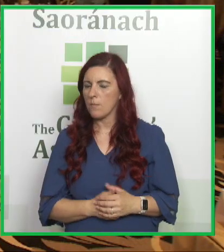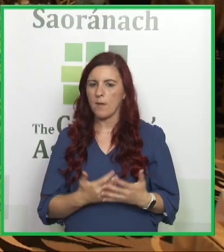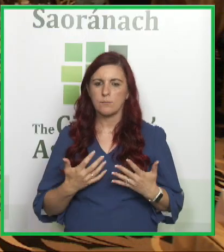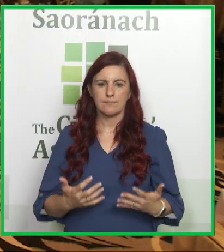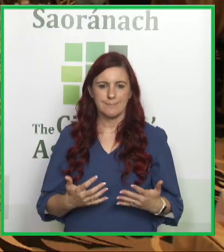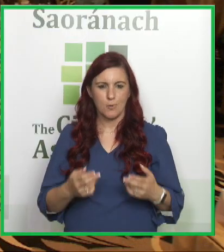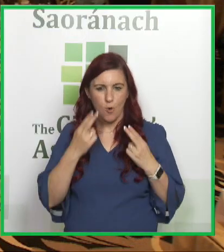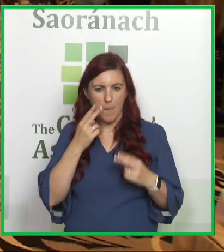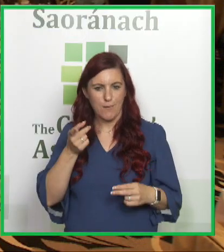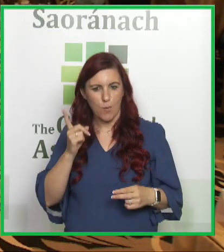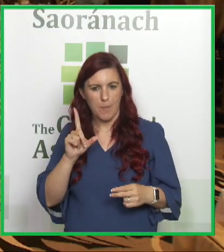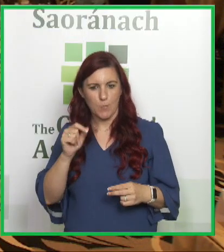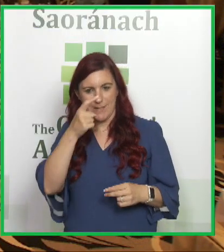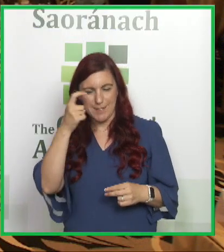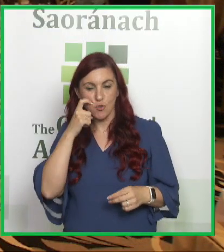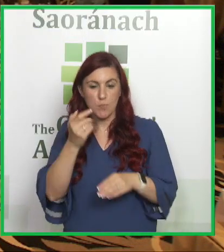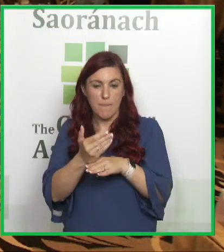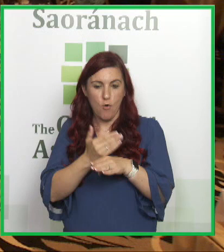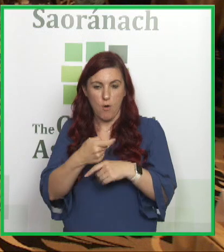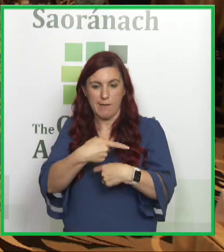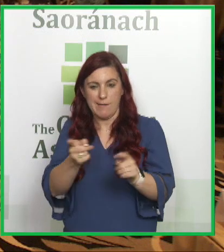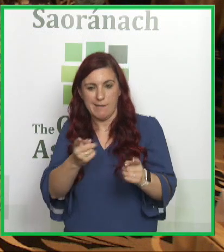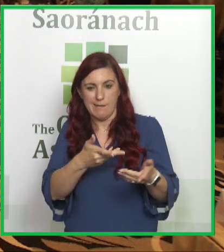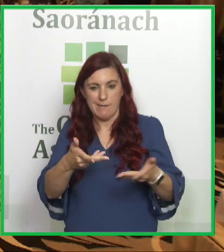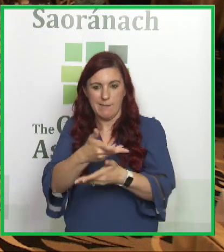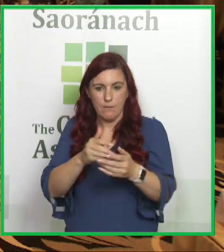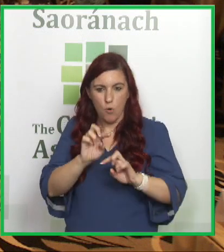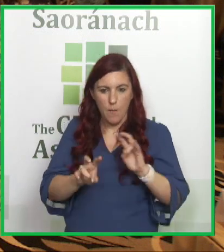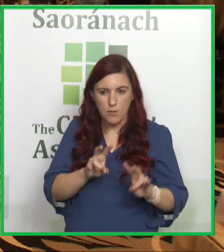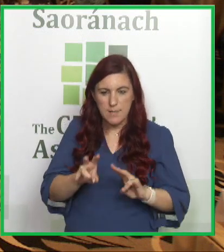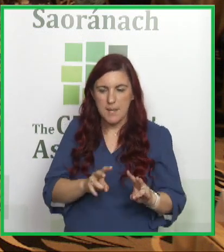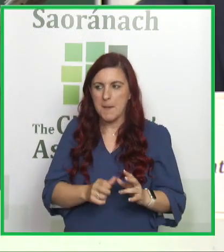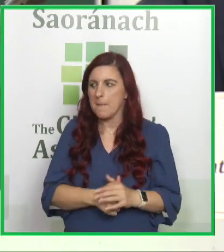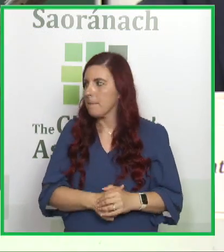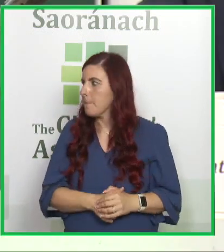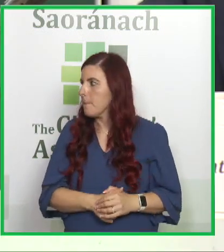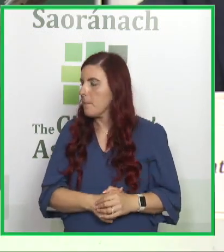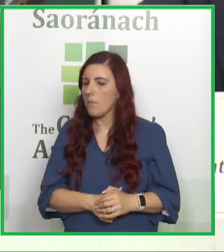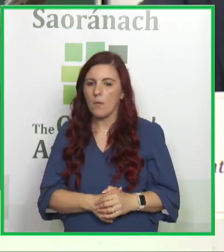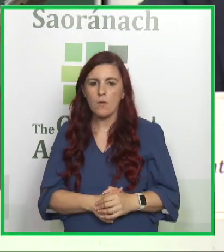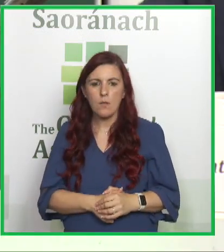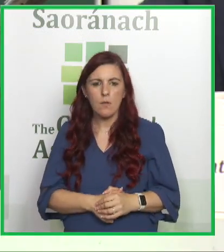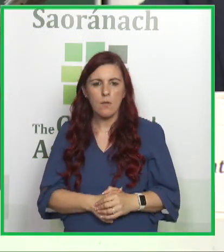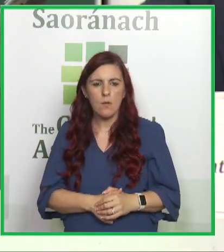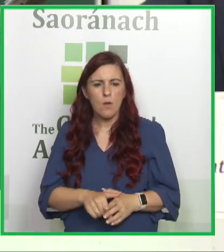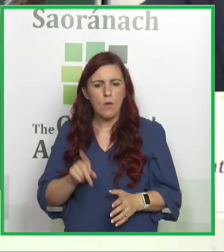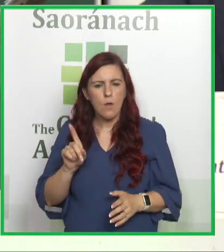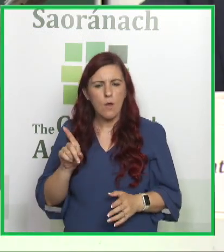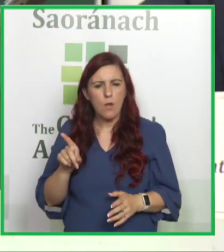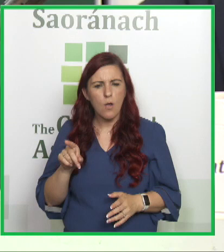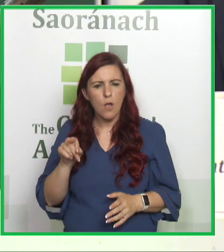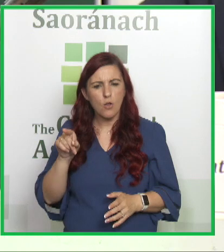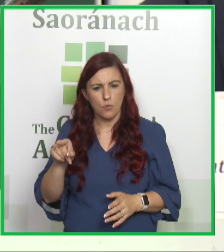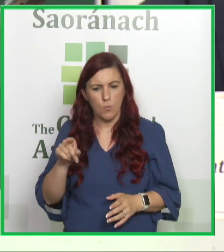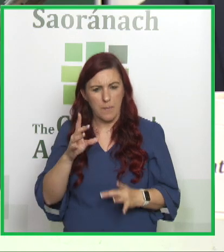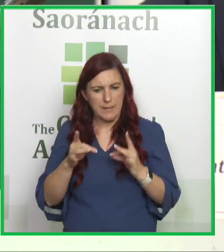Seconds. Can I just, before I go to your tables, to ask you to reflect and think about some questions? Assistant Commissioner, Justin, you've made it